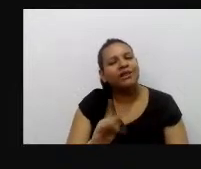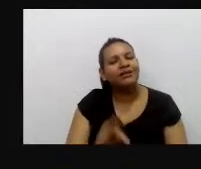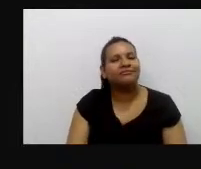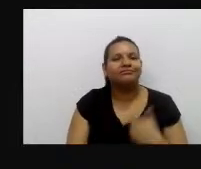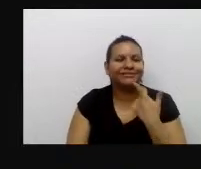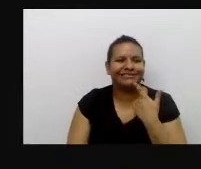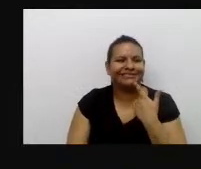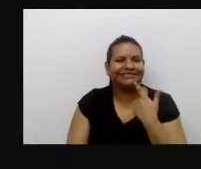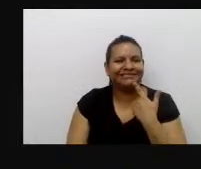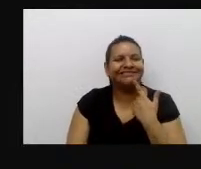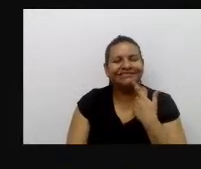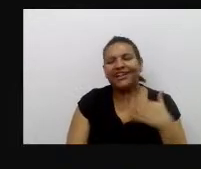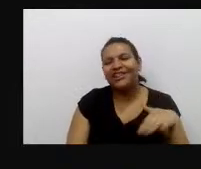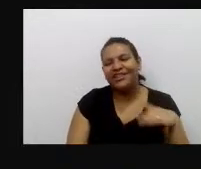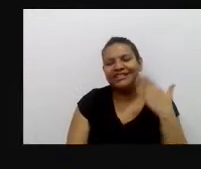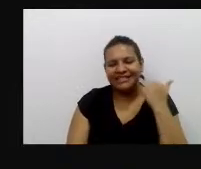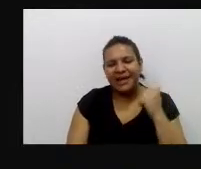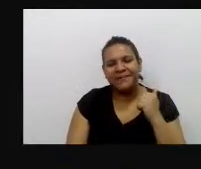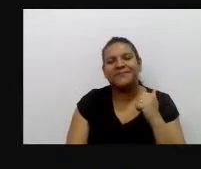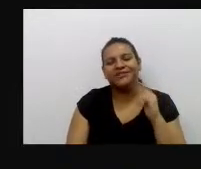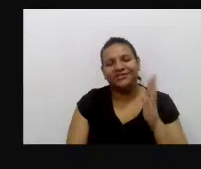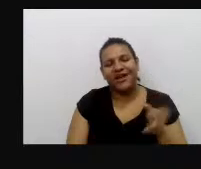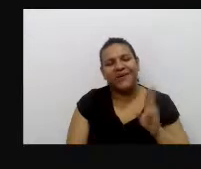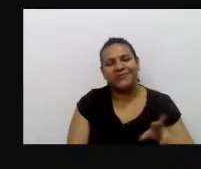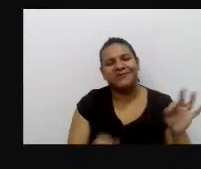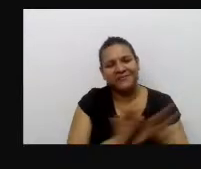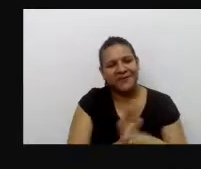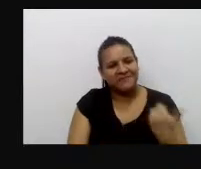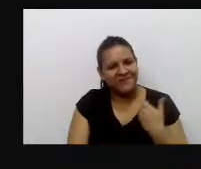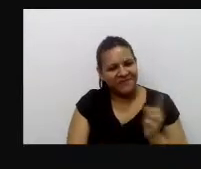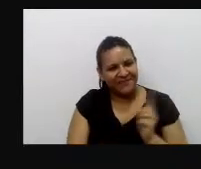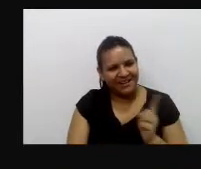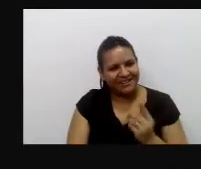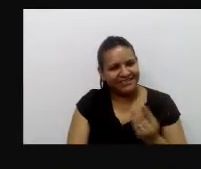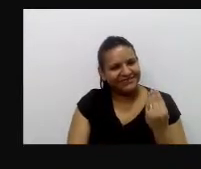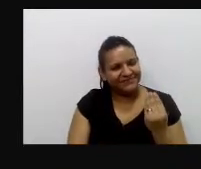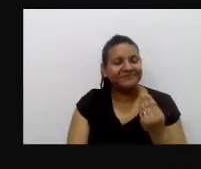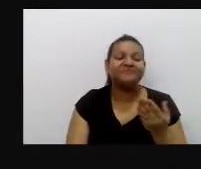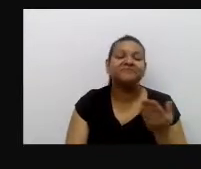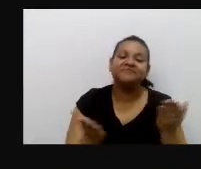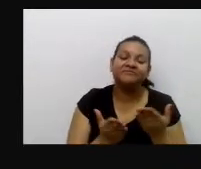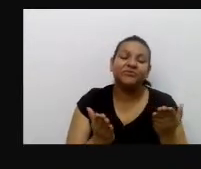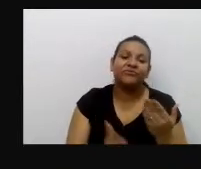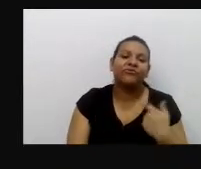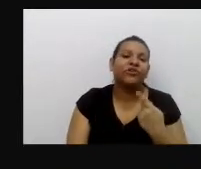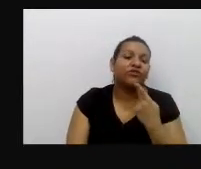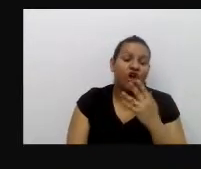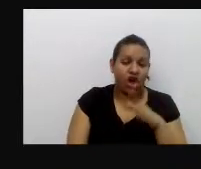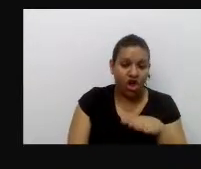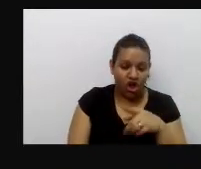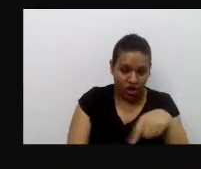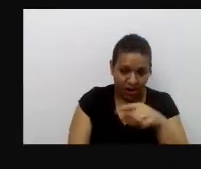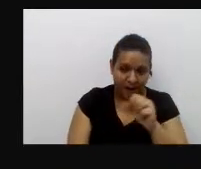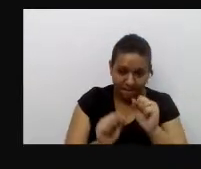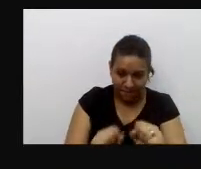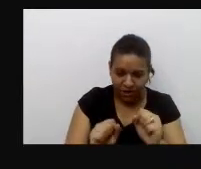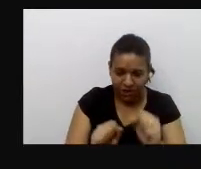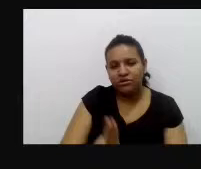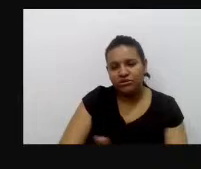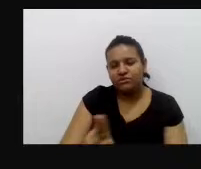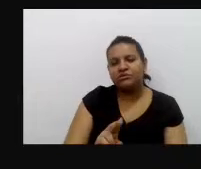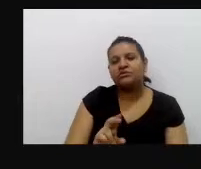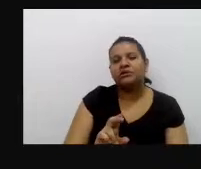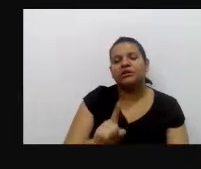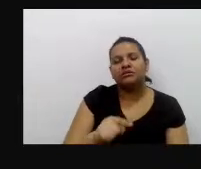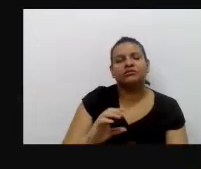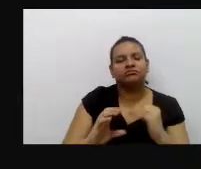me. Instead, I tell them, okay, use technology. I mean, you can use ChatGPT to do your homework, but to me,